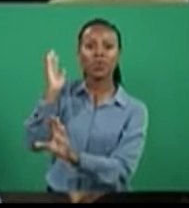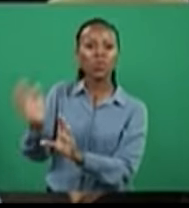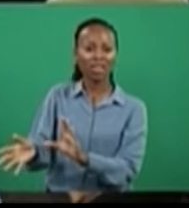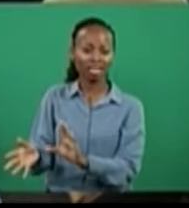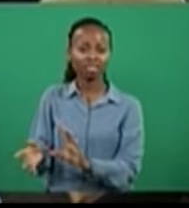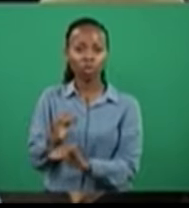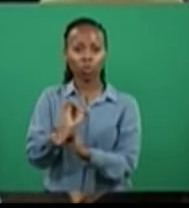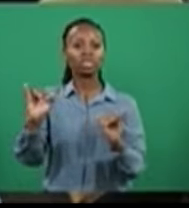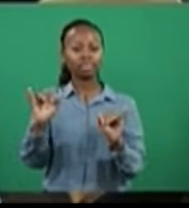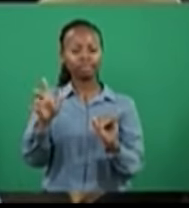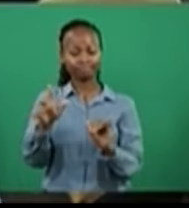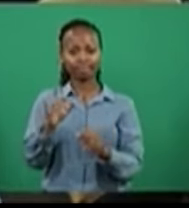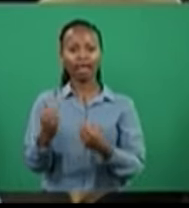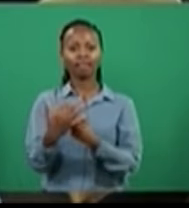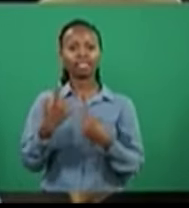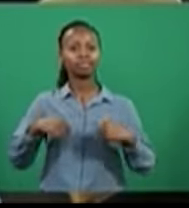we had actually seen.